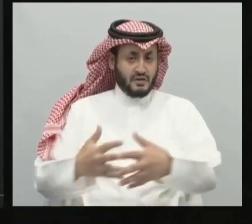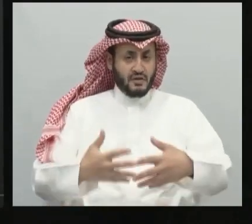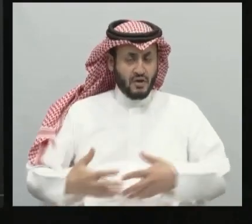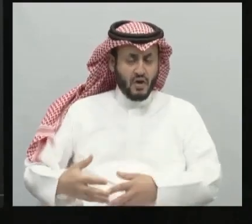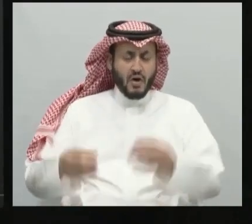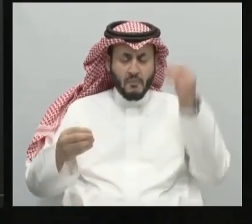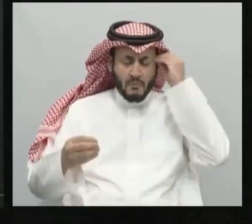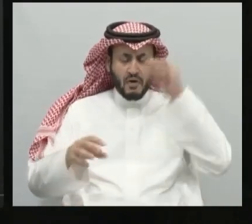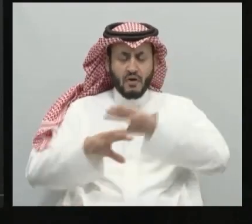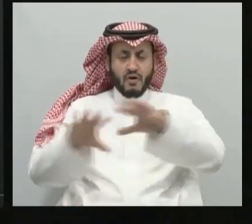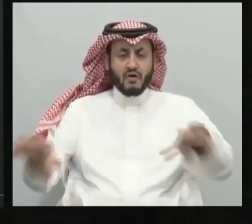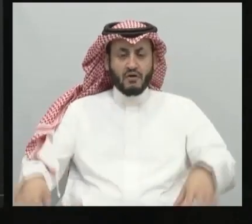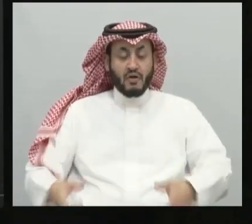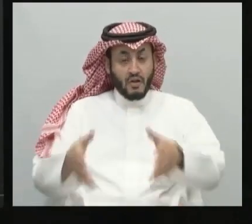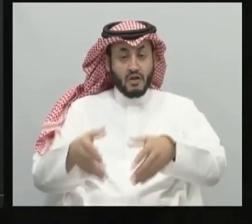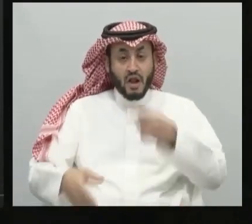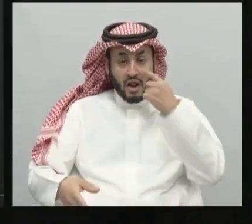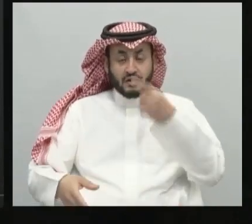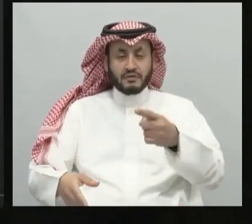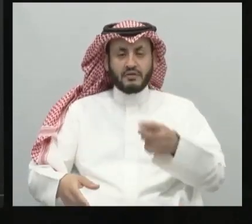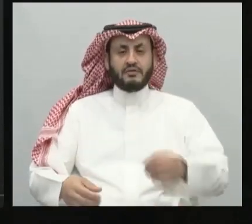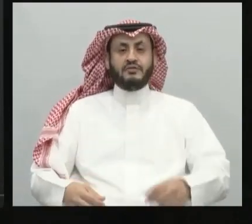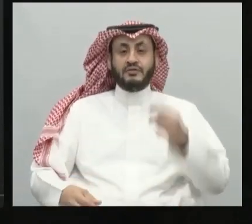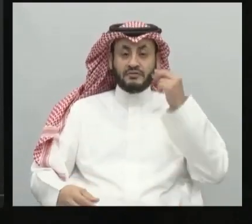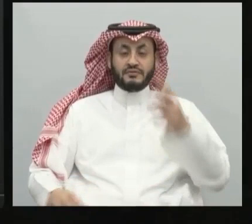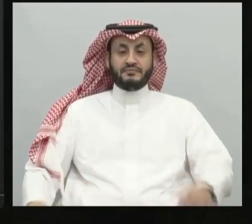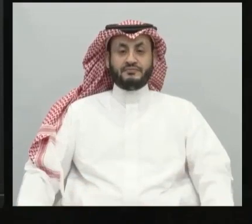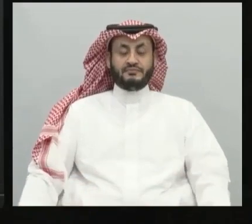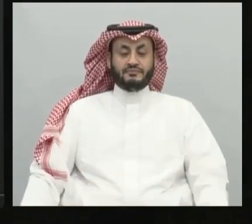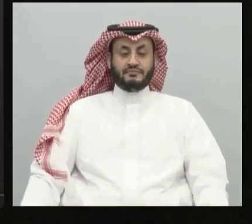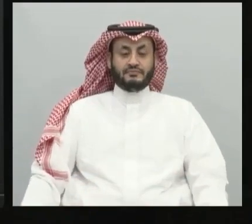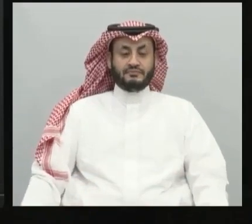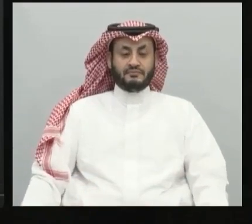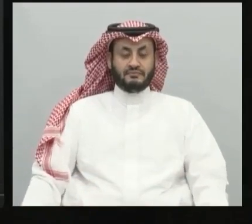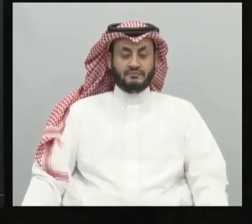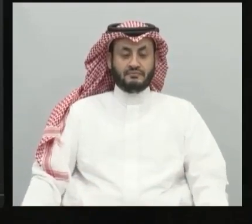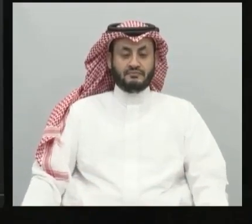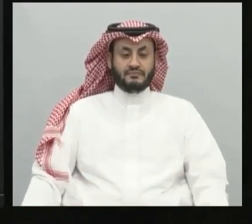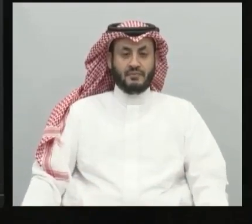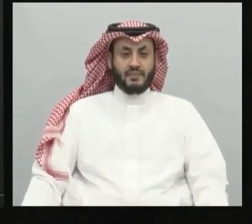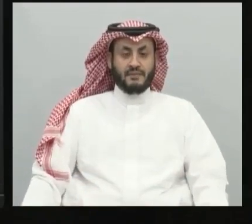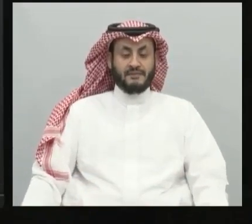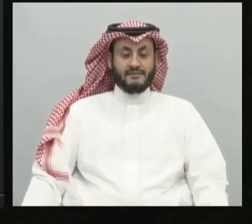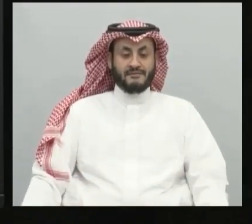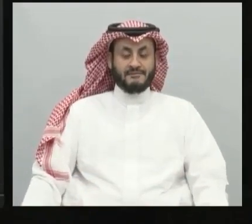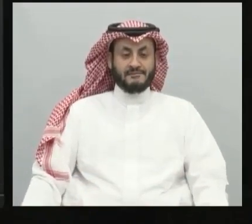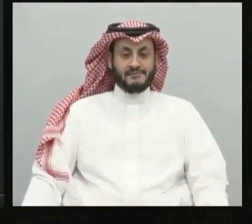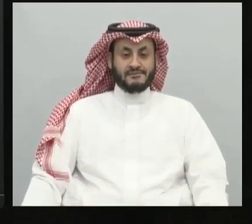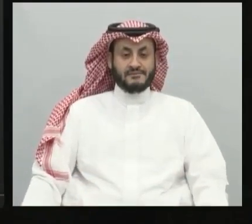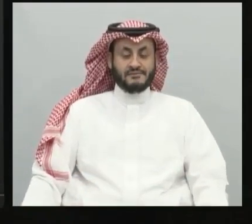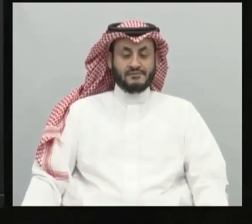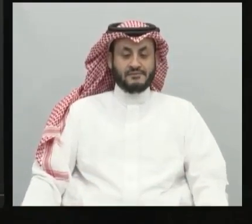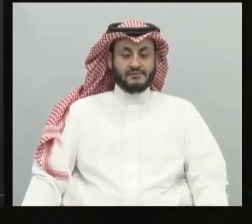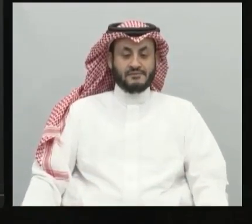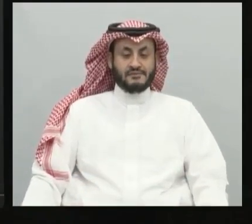usually, most of the tourists around the world go and visit. So it's a very famous place. Let's listen and see what